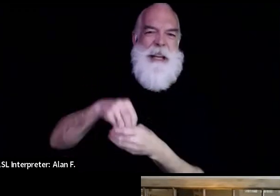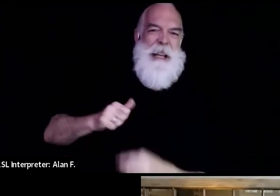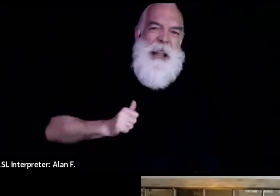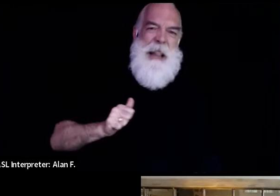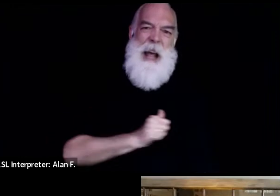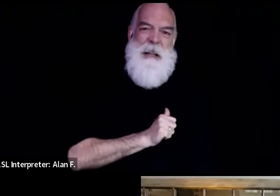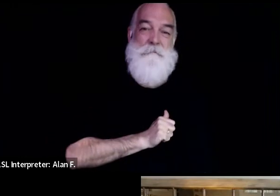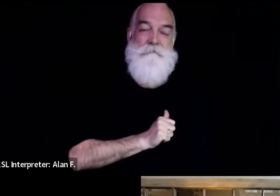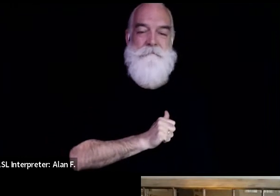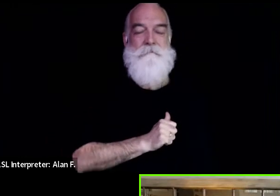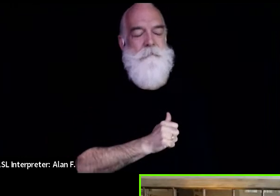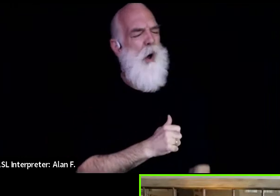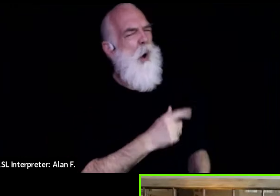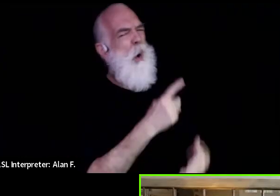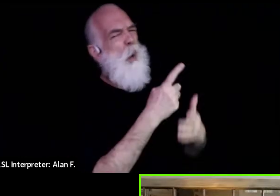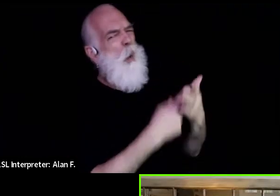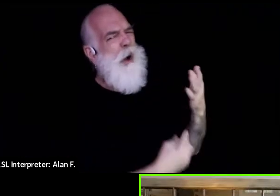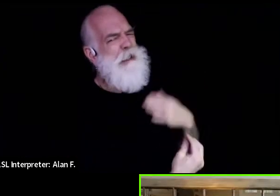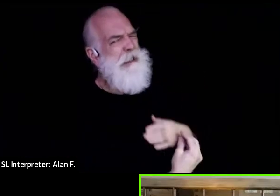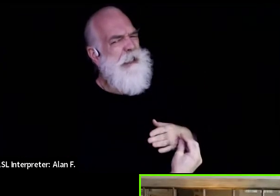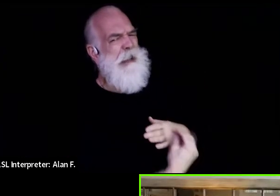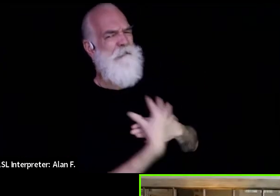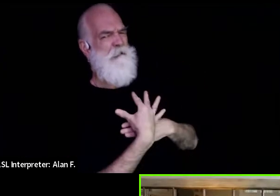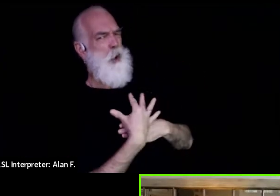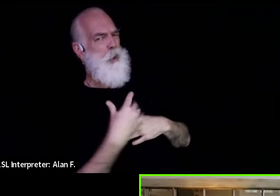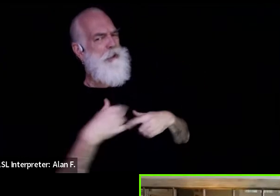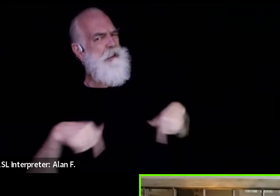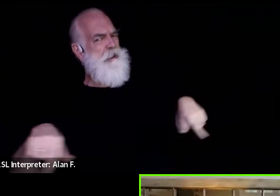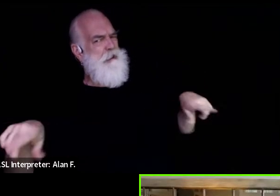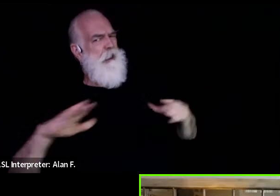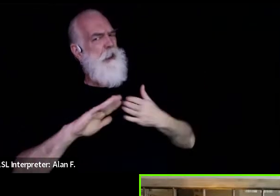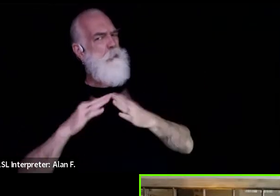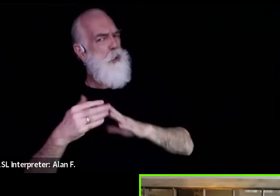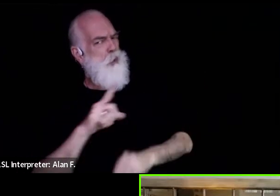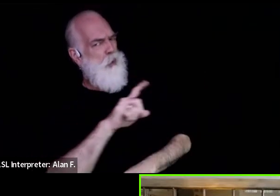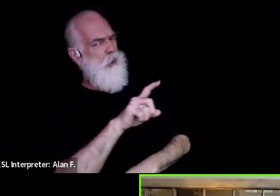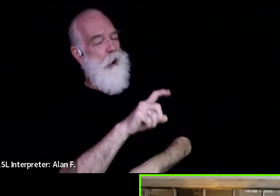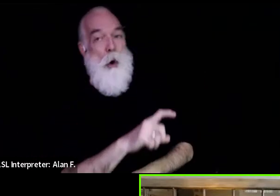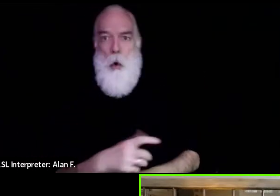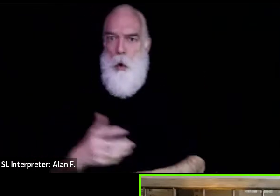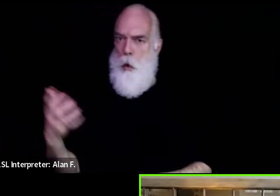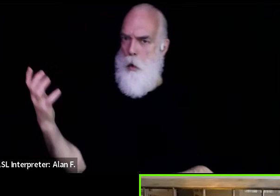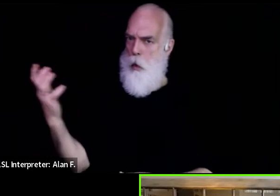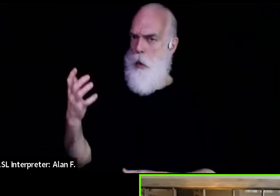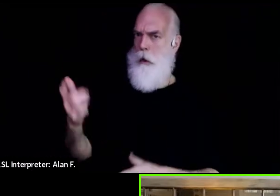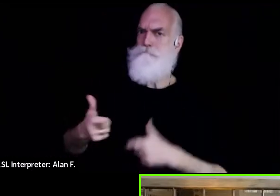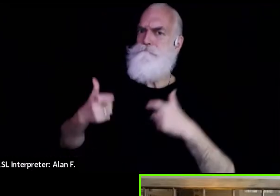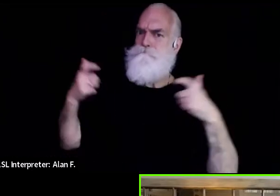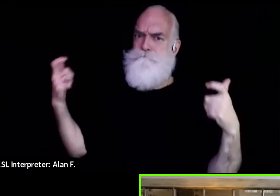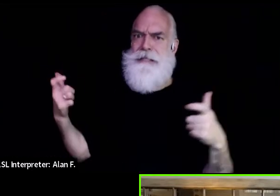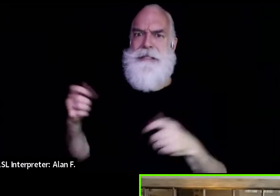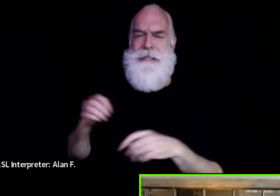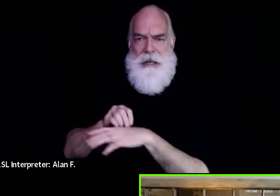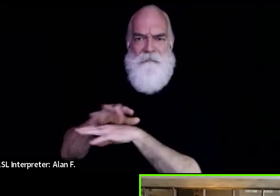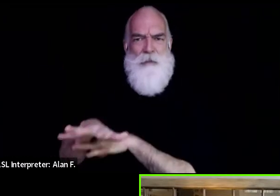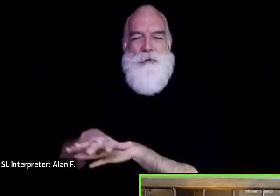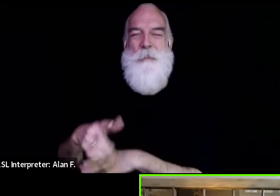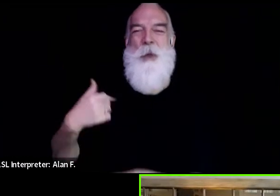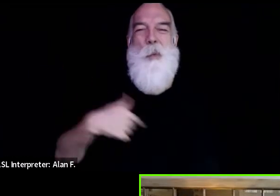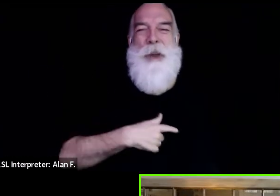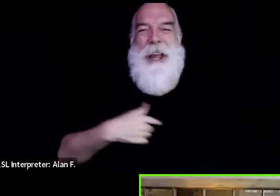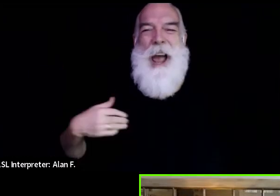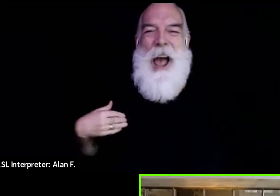think? Oh, it had a huge impact. So we had a jail, 8 floors,